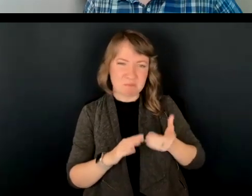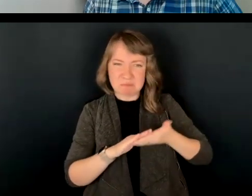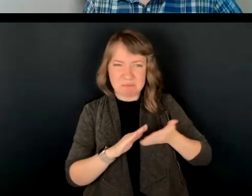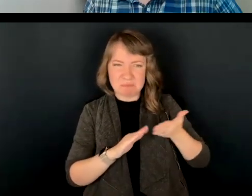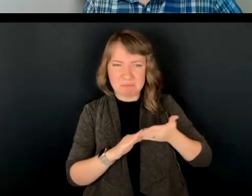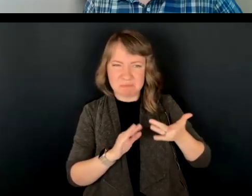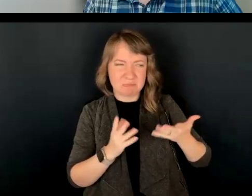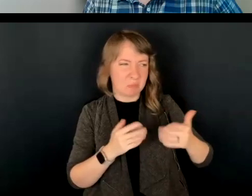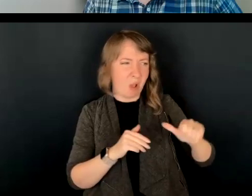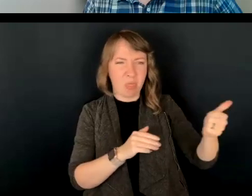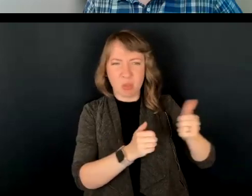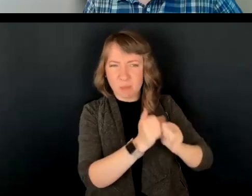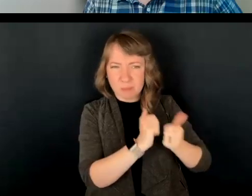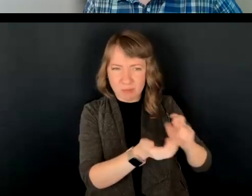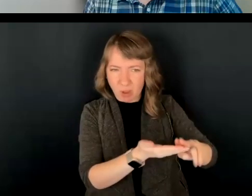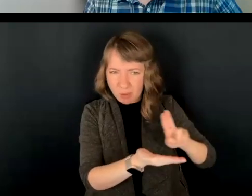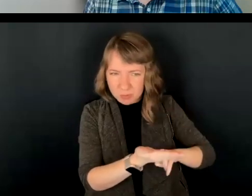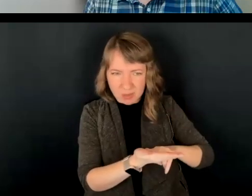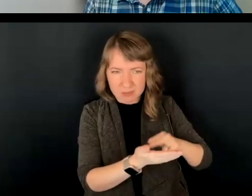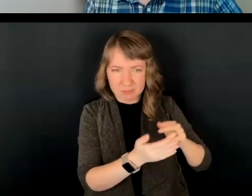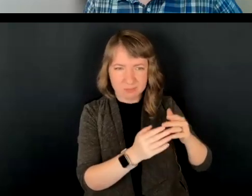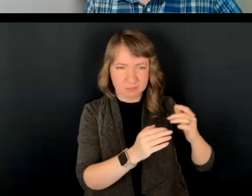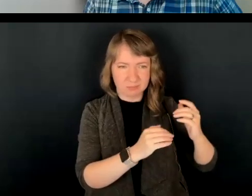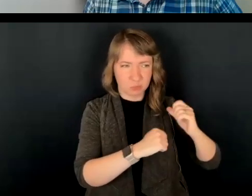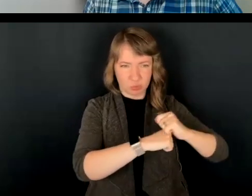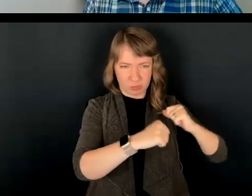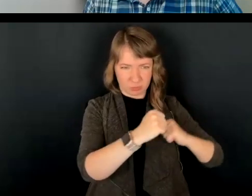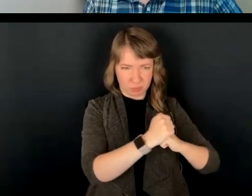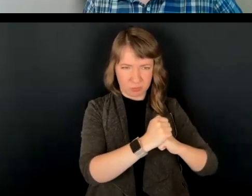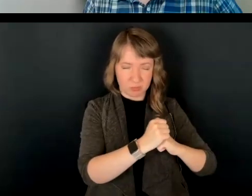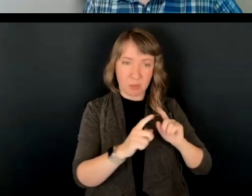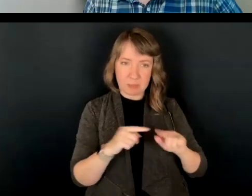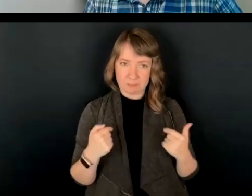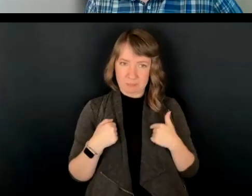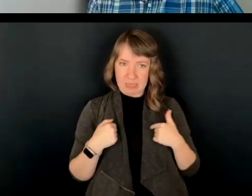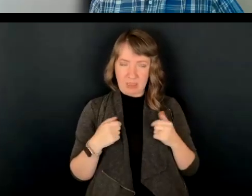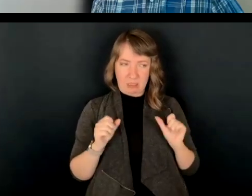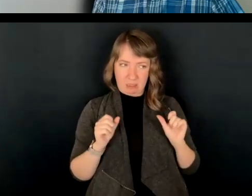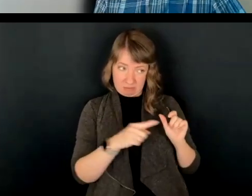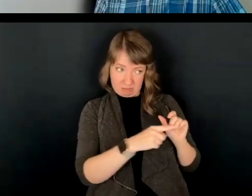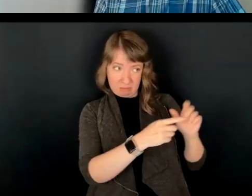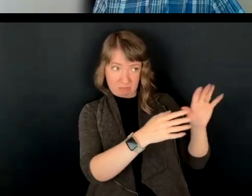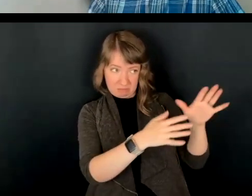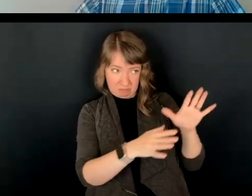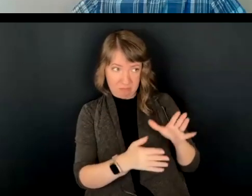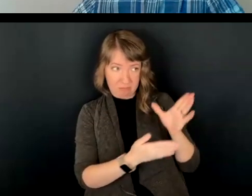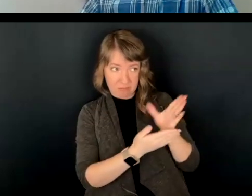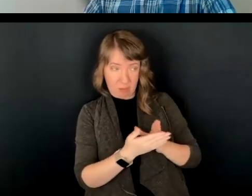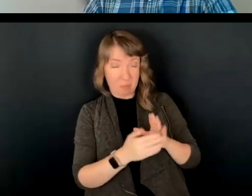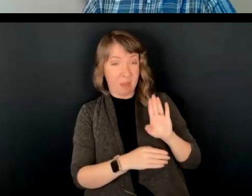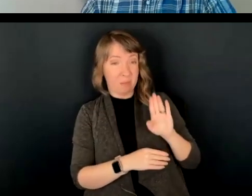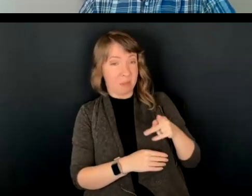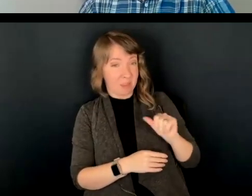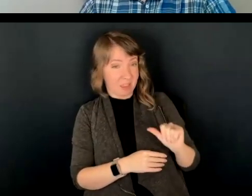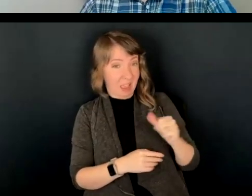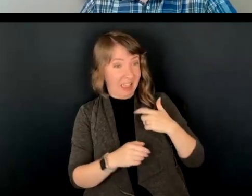other competitive contract structures. Are you well positioned to pick up that additional work within a BPA? Is it worth your time and energy to